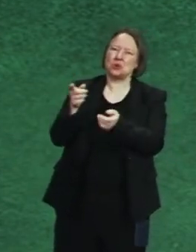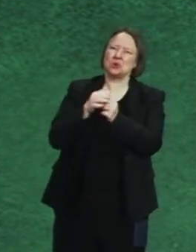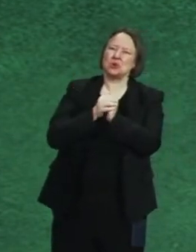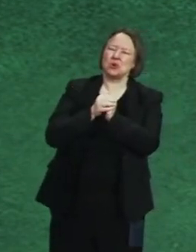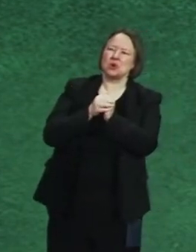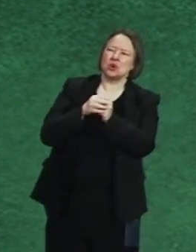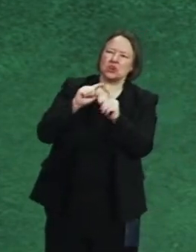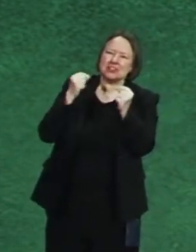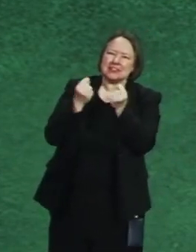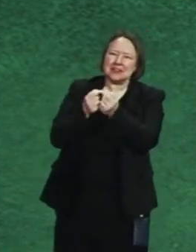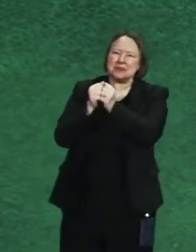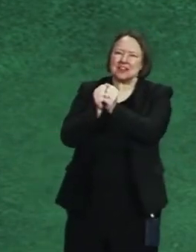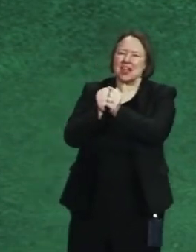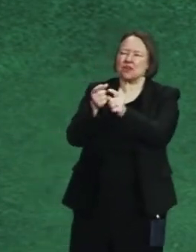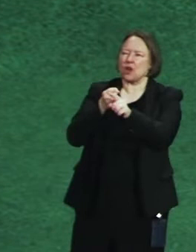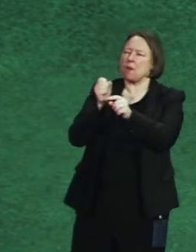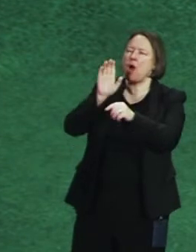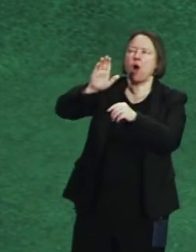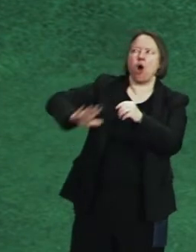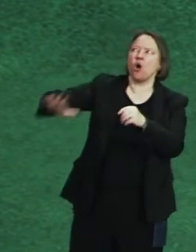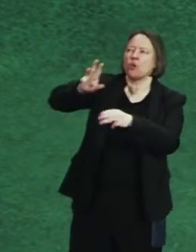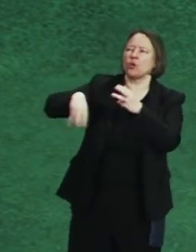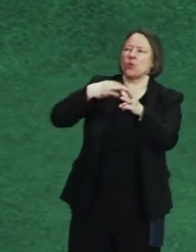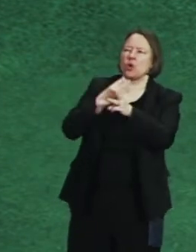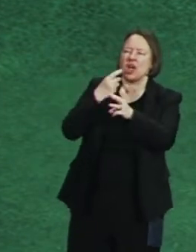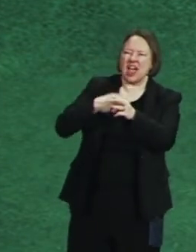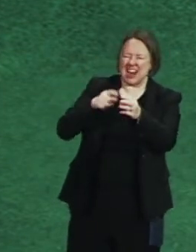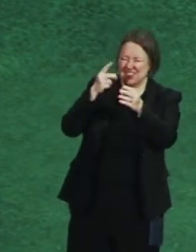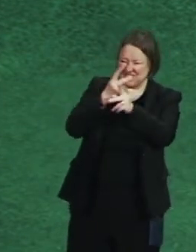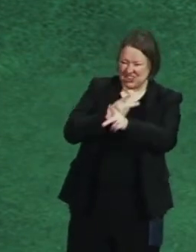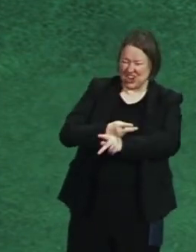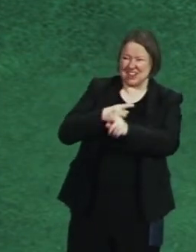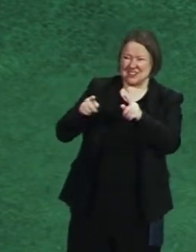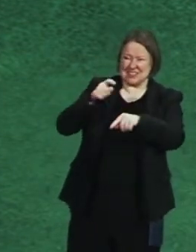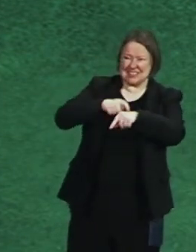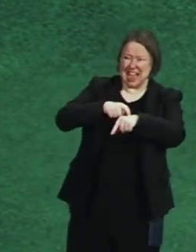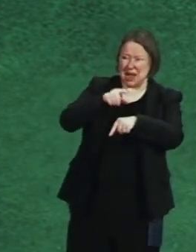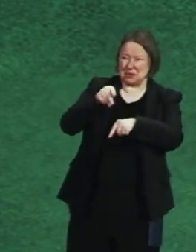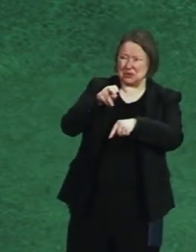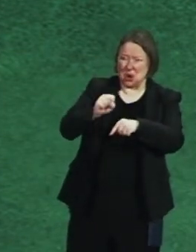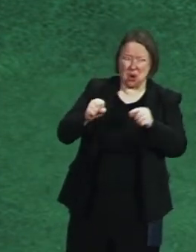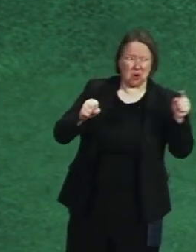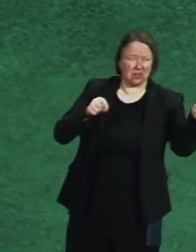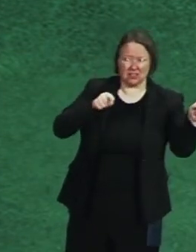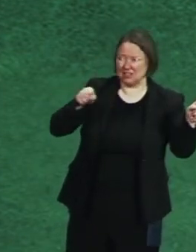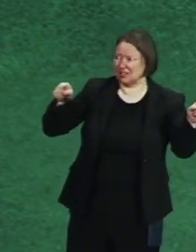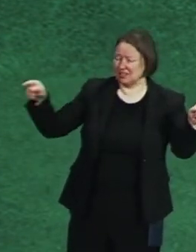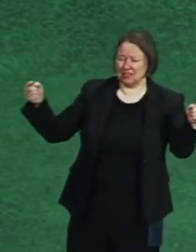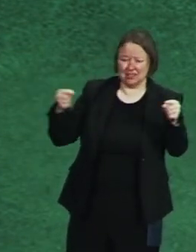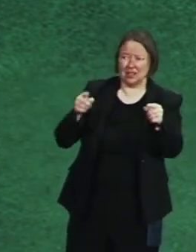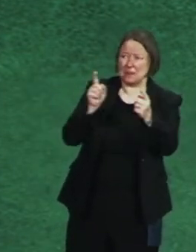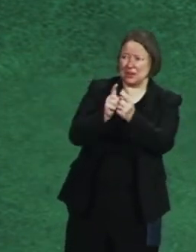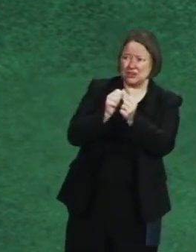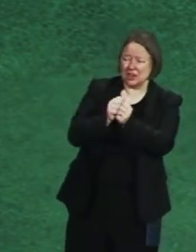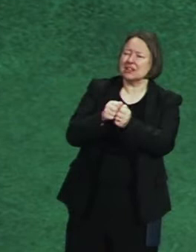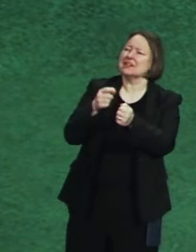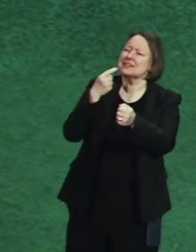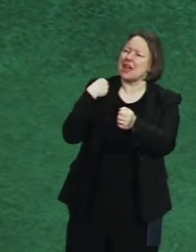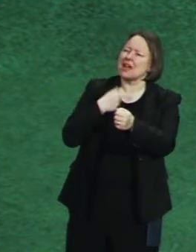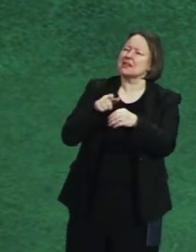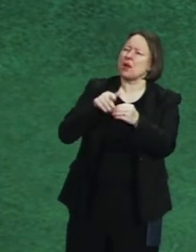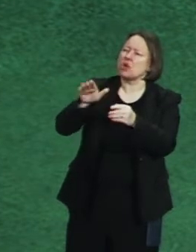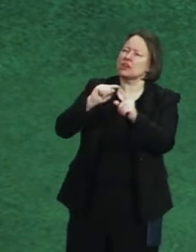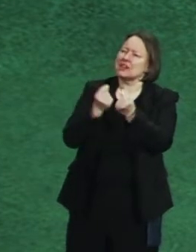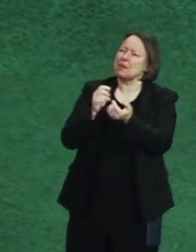came together all over the world, had to navigate different time zones to meet together, met with farmers. Tell us more about your team and how you